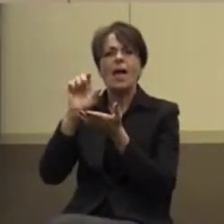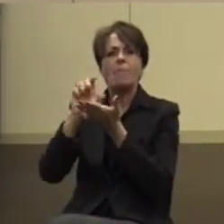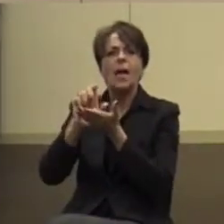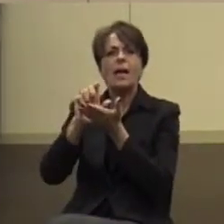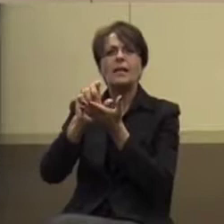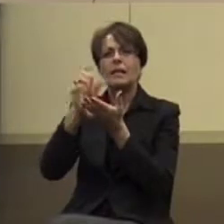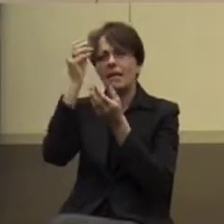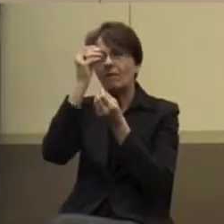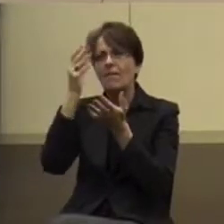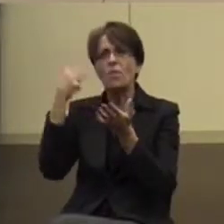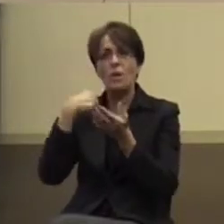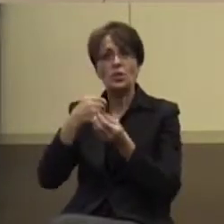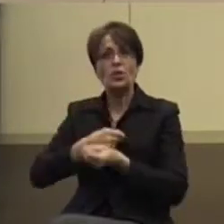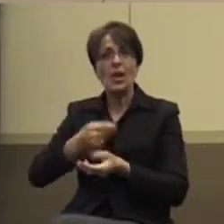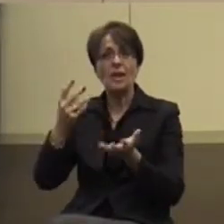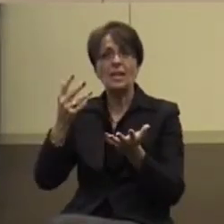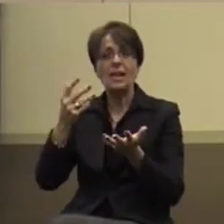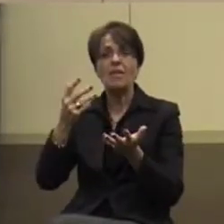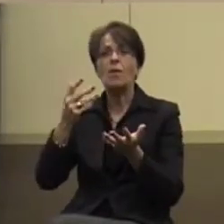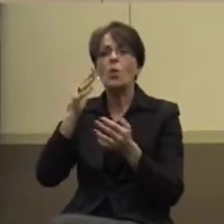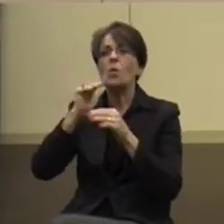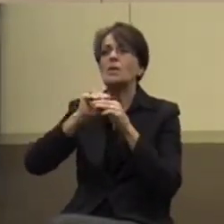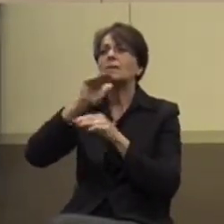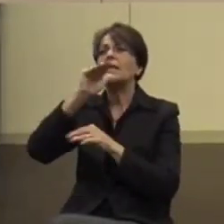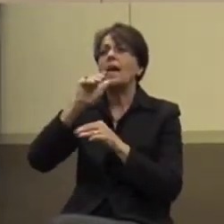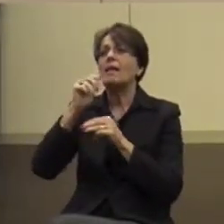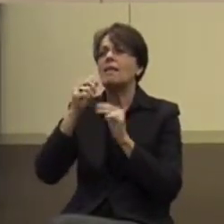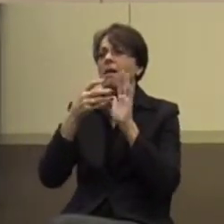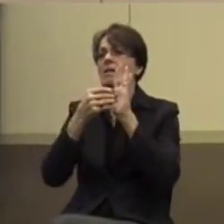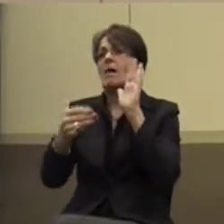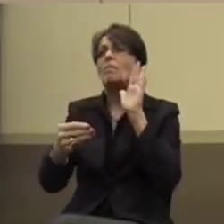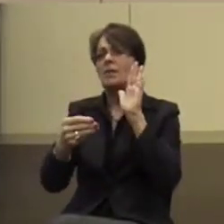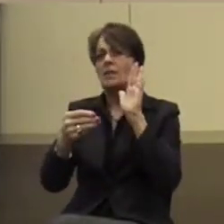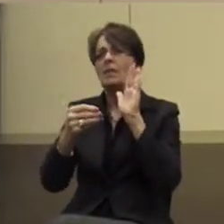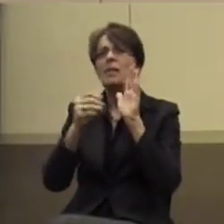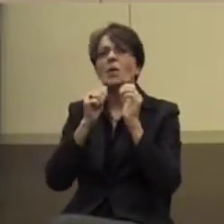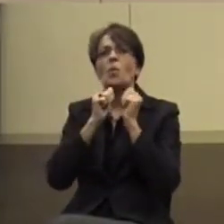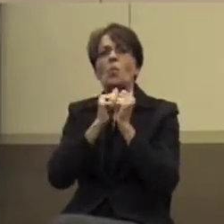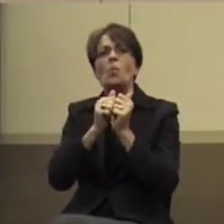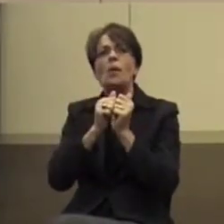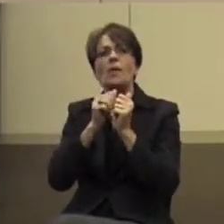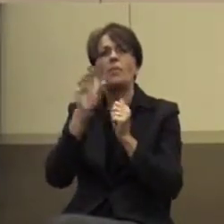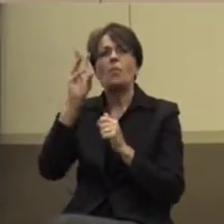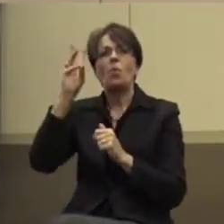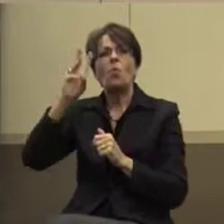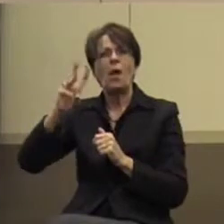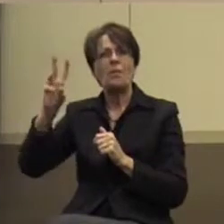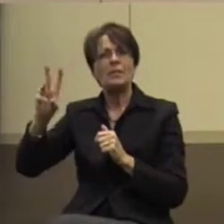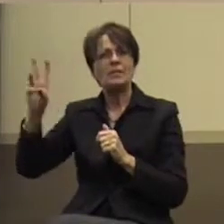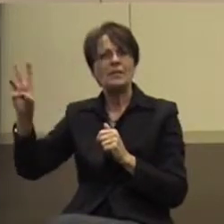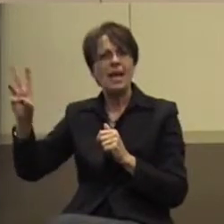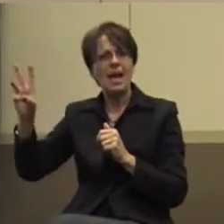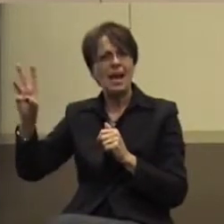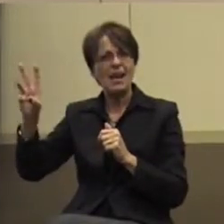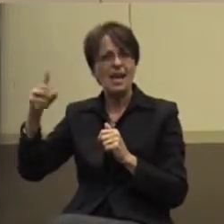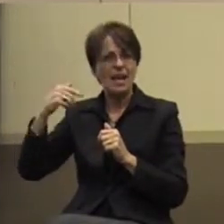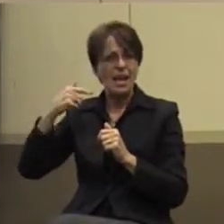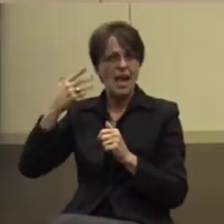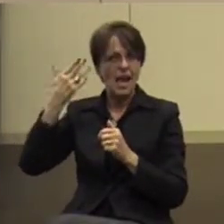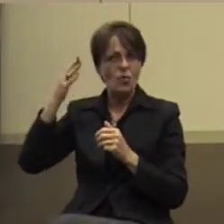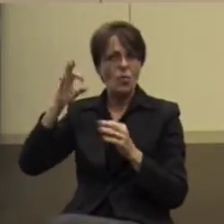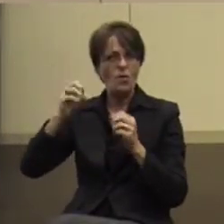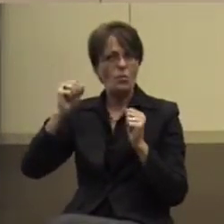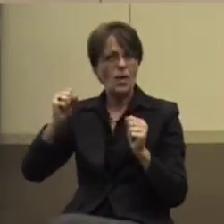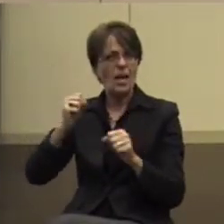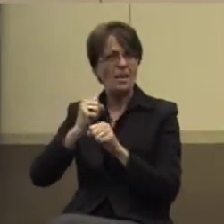of information I'll give you, it will give a copy of that too, along with like that website, and I'm not sure if you can get